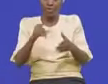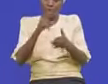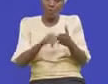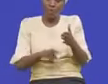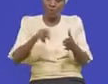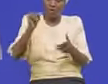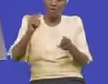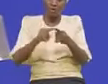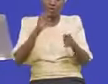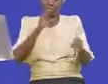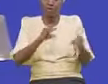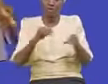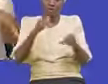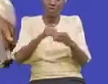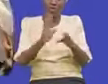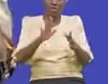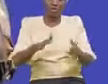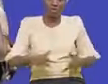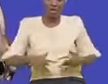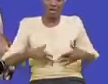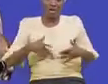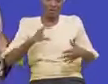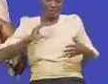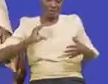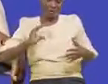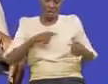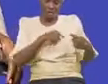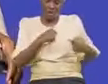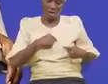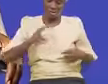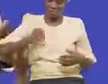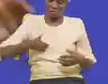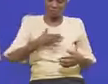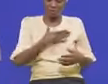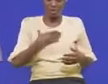soul. Benade, nu ka hian bo awo, lo lu fo mo, lo gbogbo mo ya, wa we.